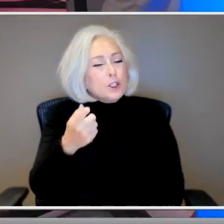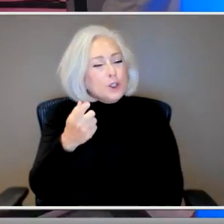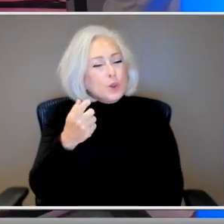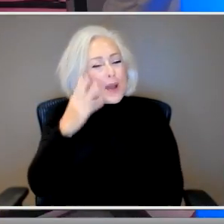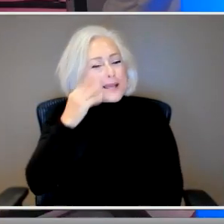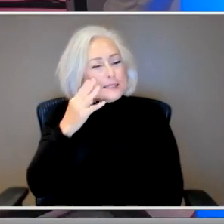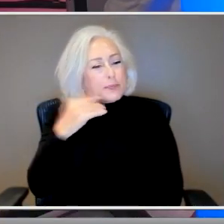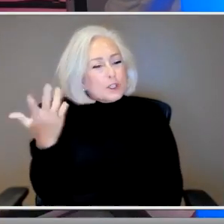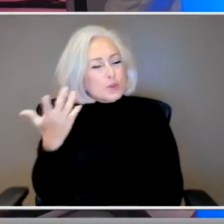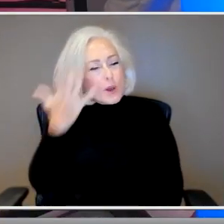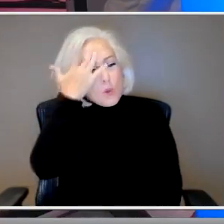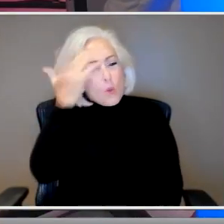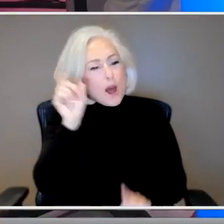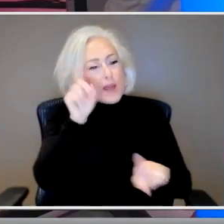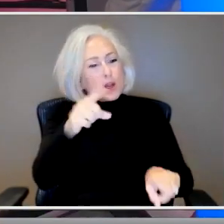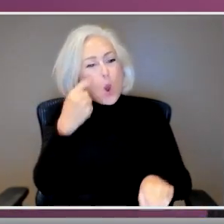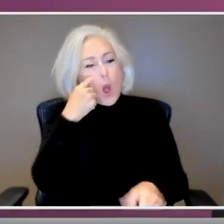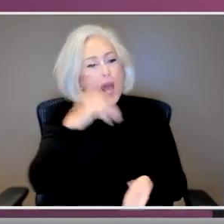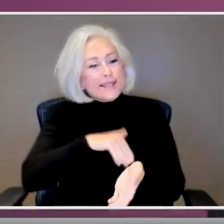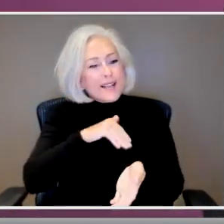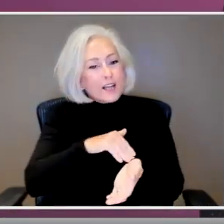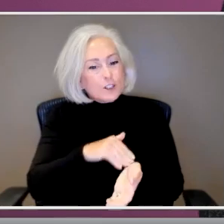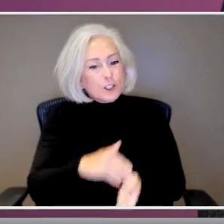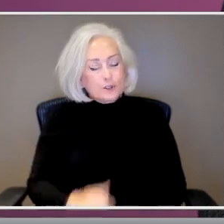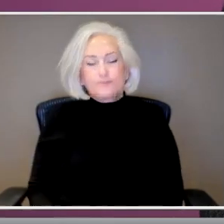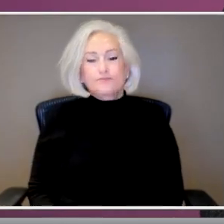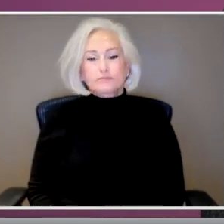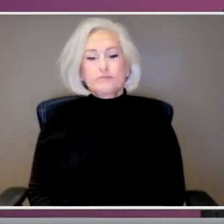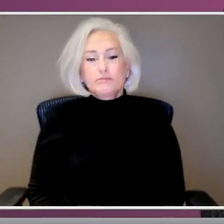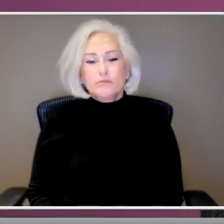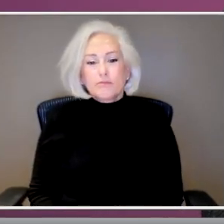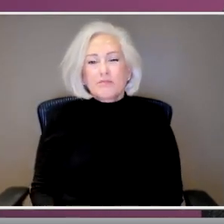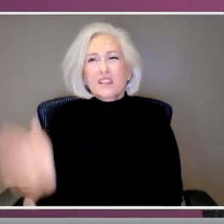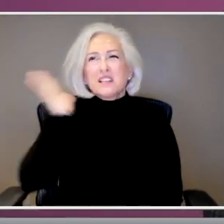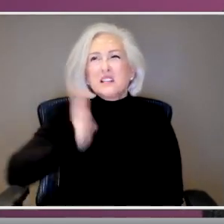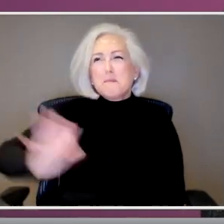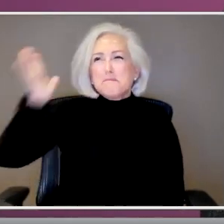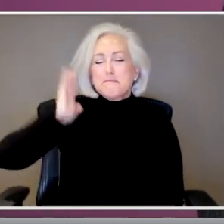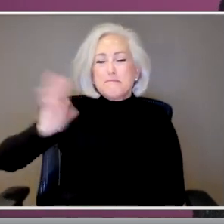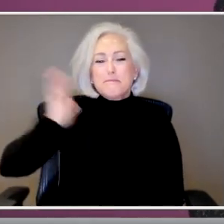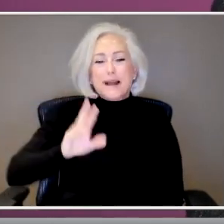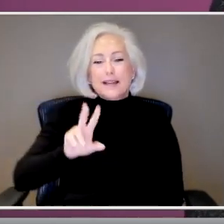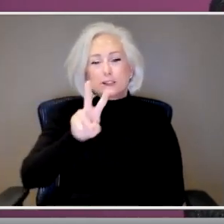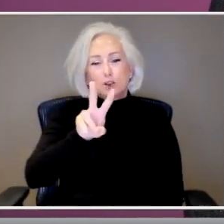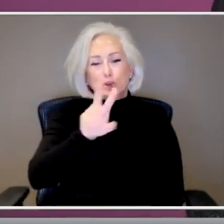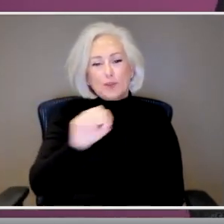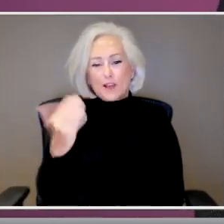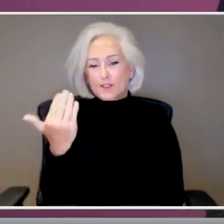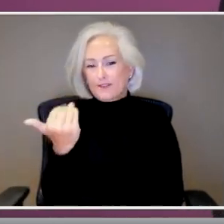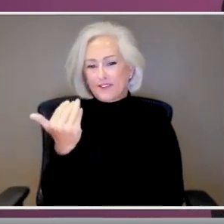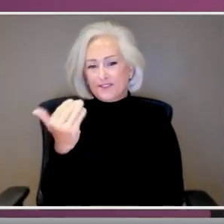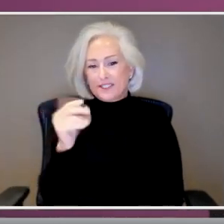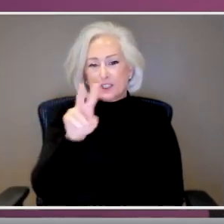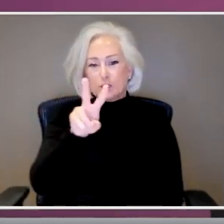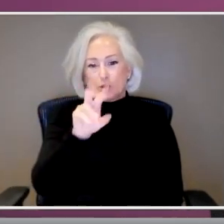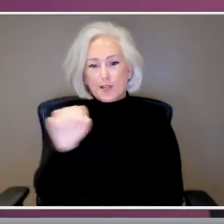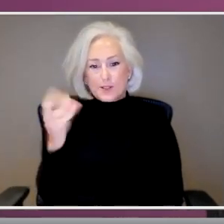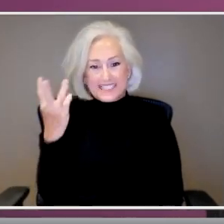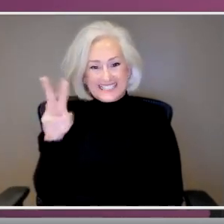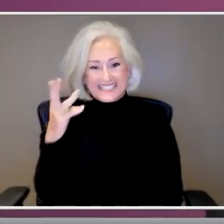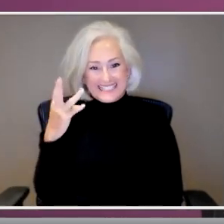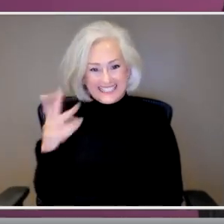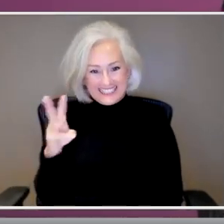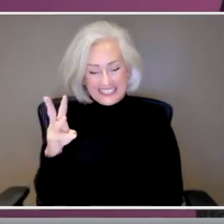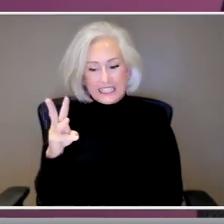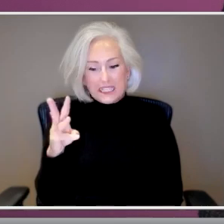the eye doctor? Well, I had some trauma back about 2015 or 16 into the right eye,